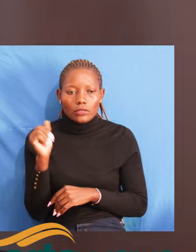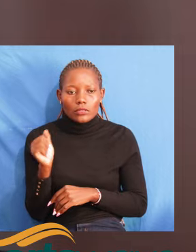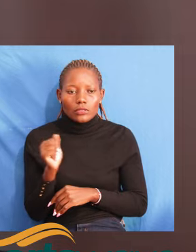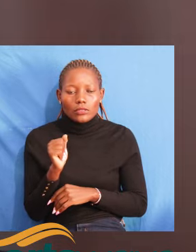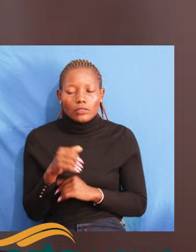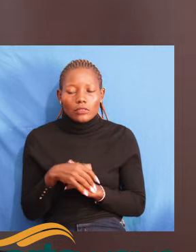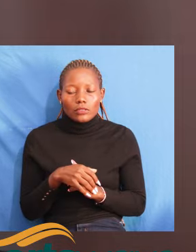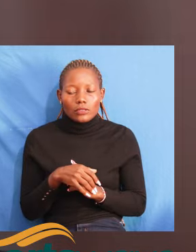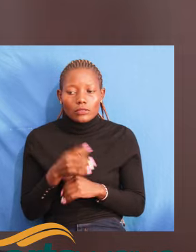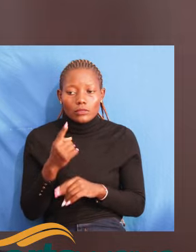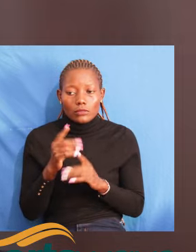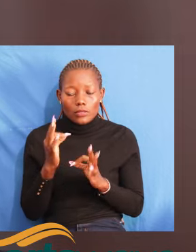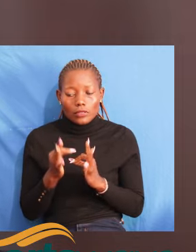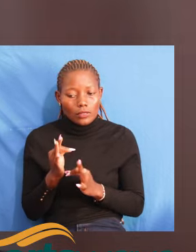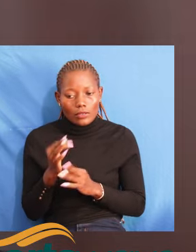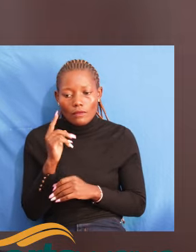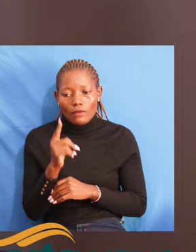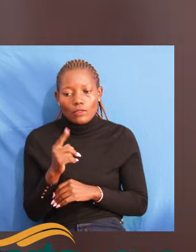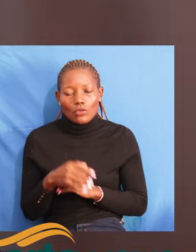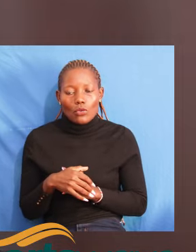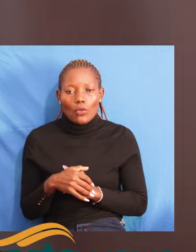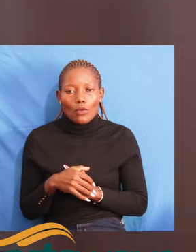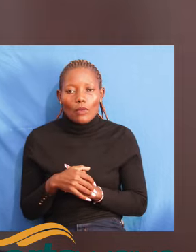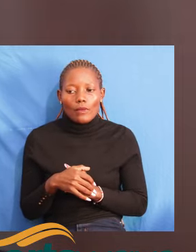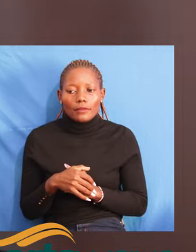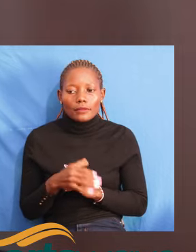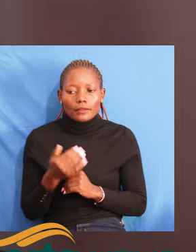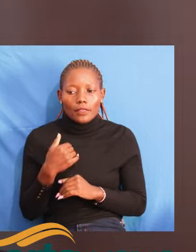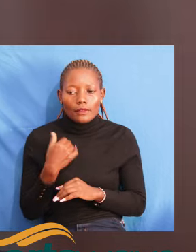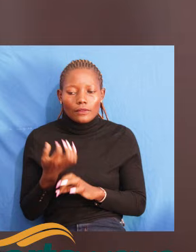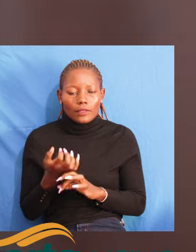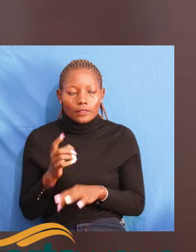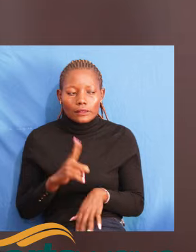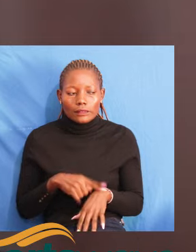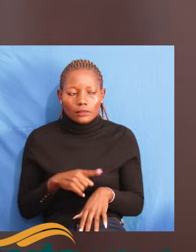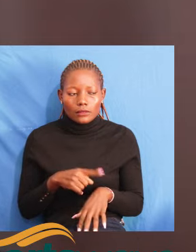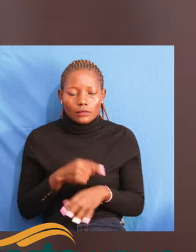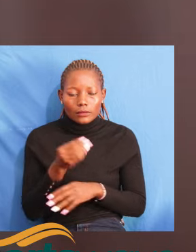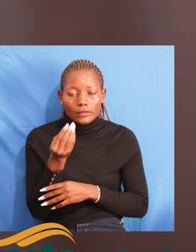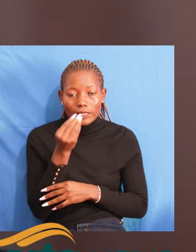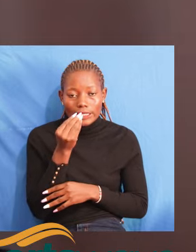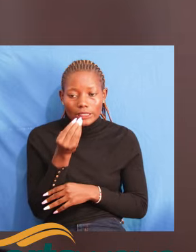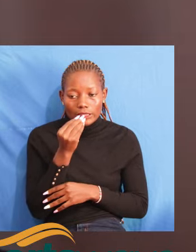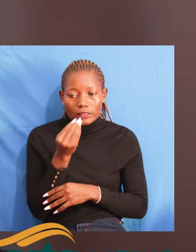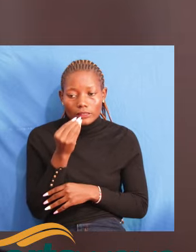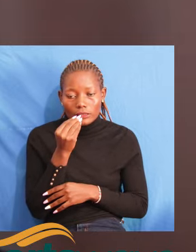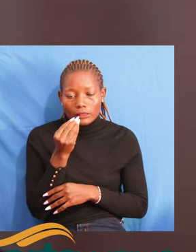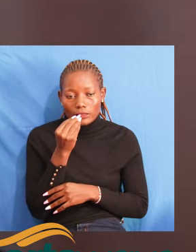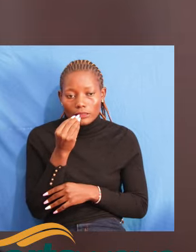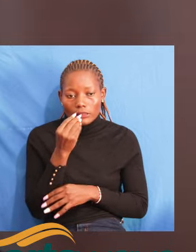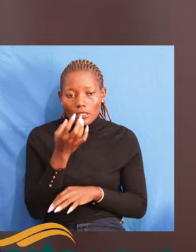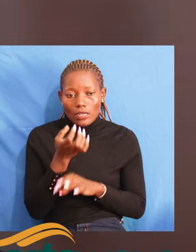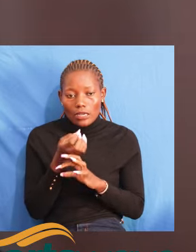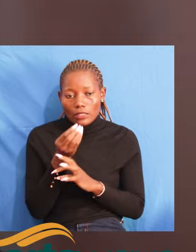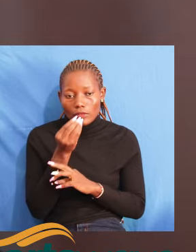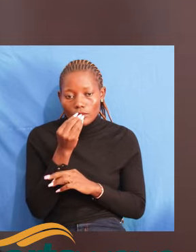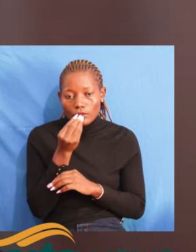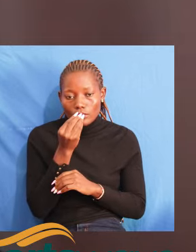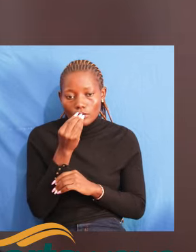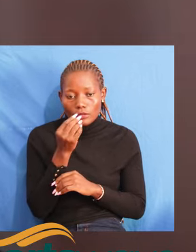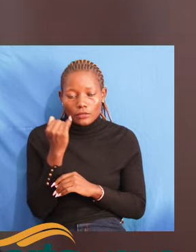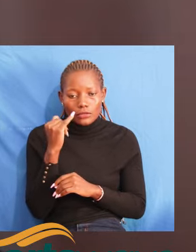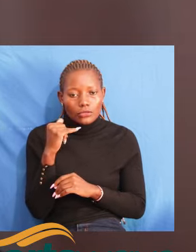but if if you have a hard time eating like hard food, taking